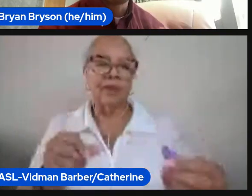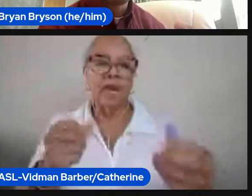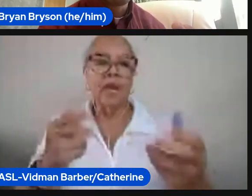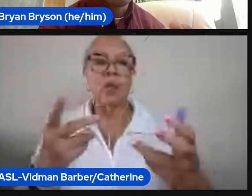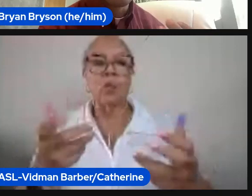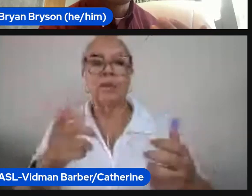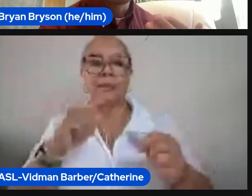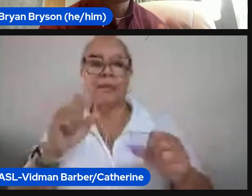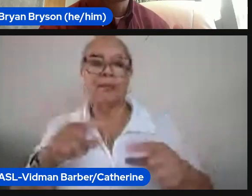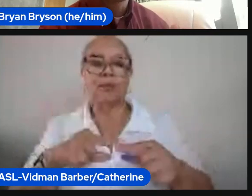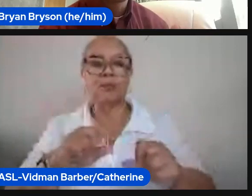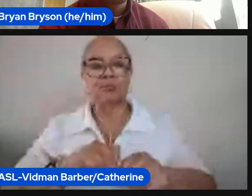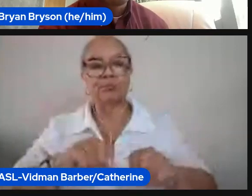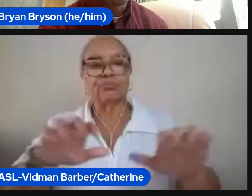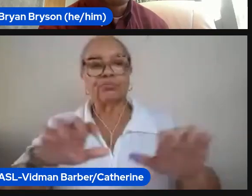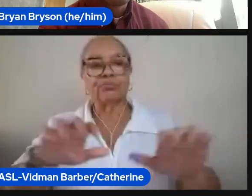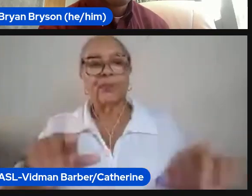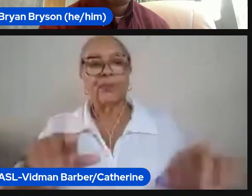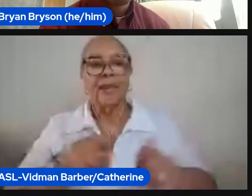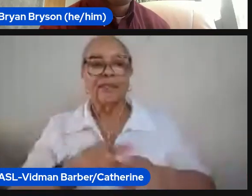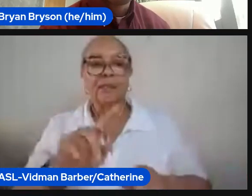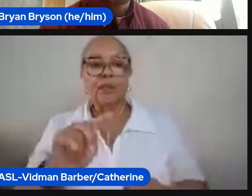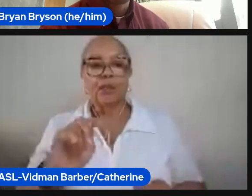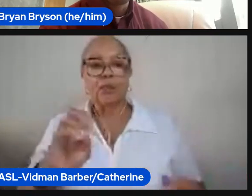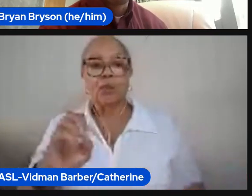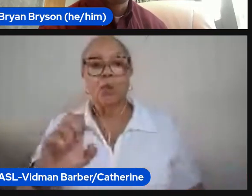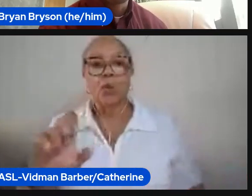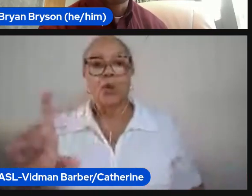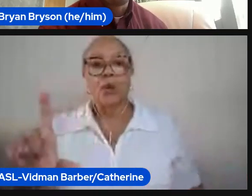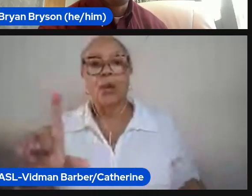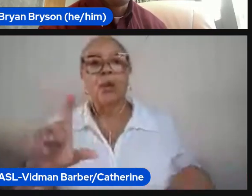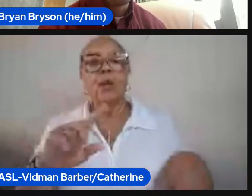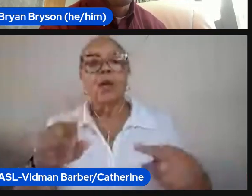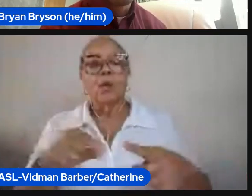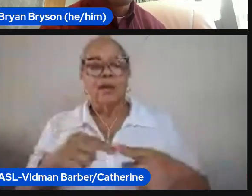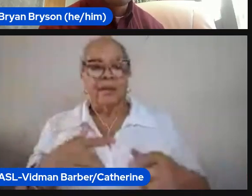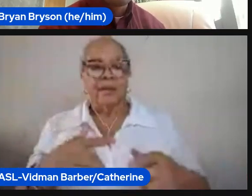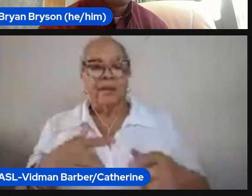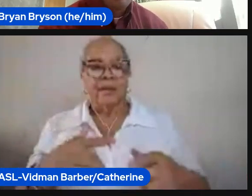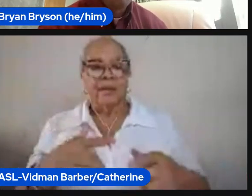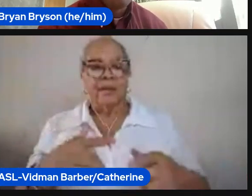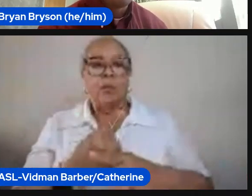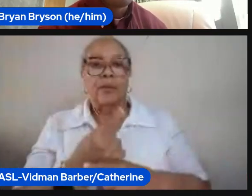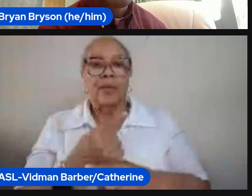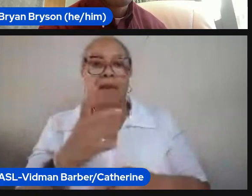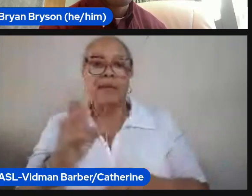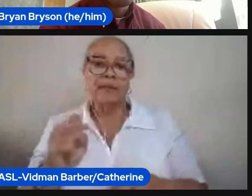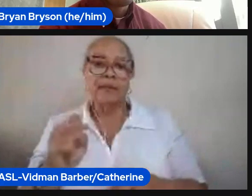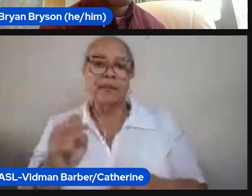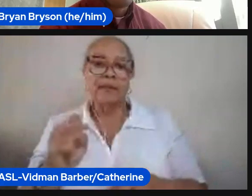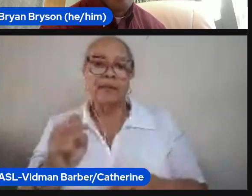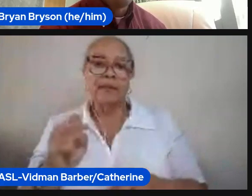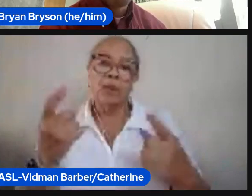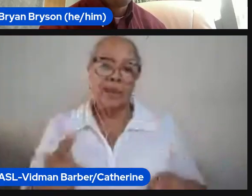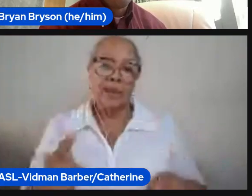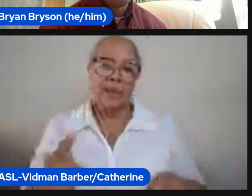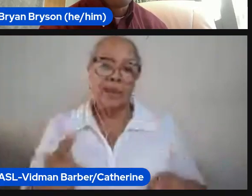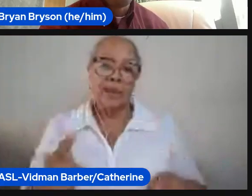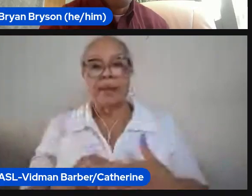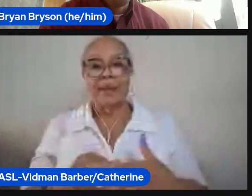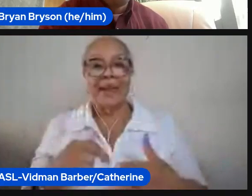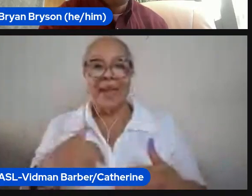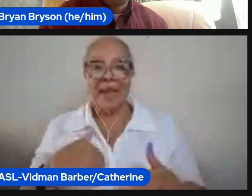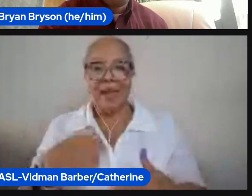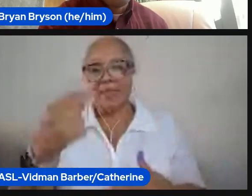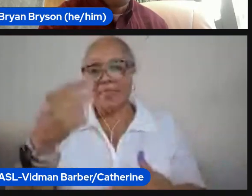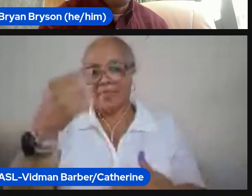to deploy as a tool when it felt appropriate. And it just so happens that I think in